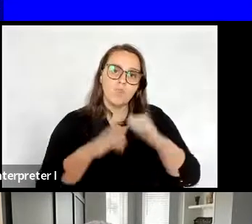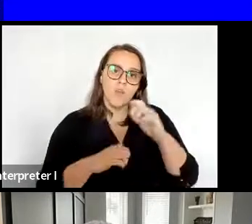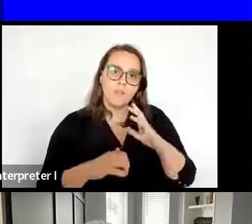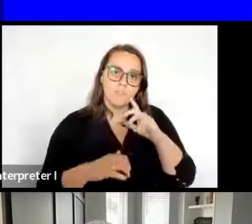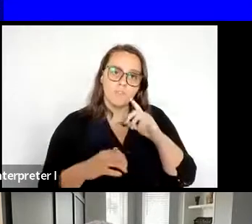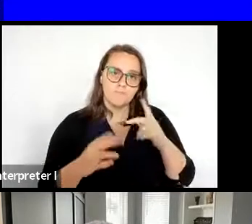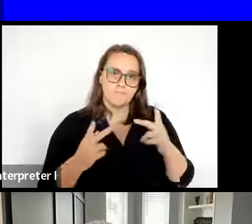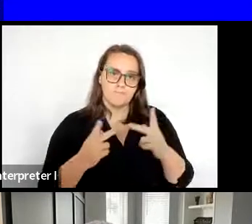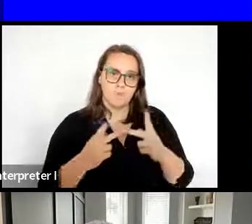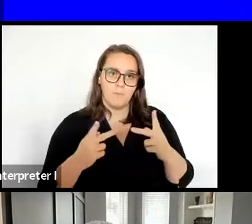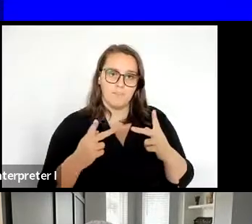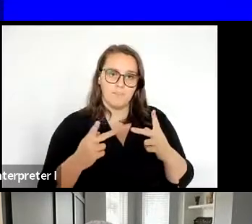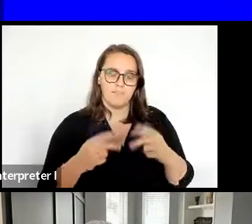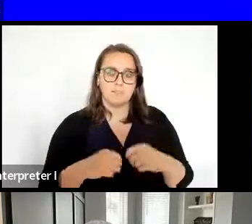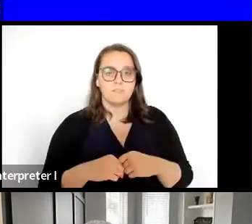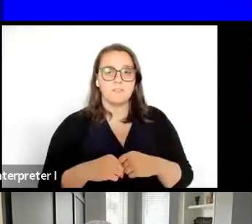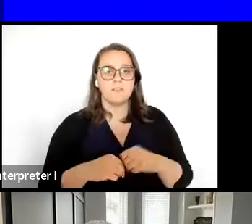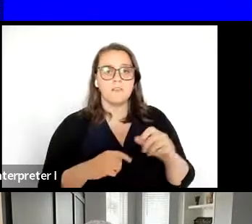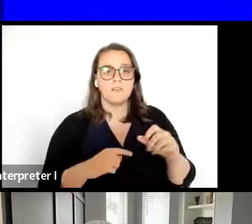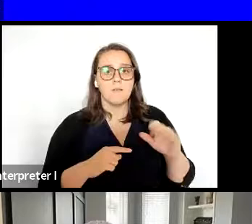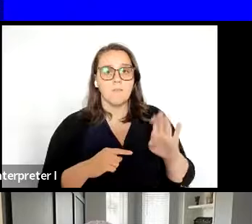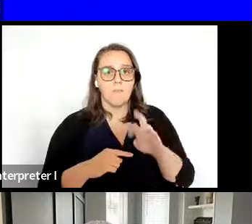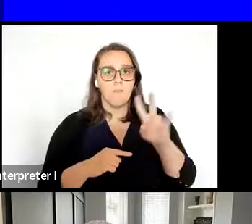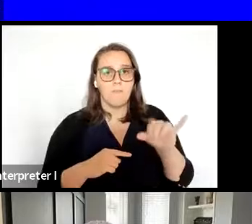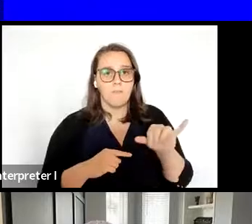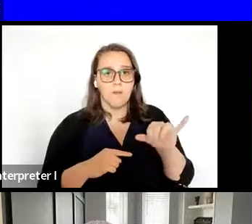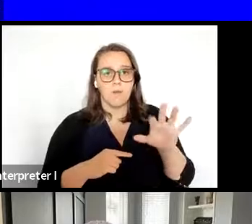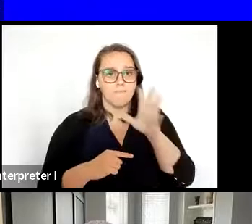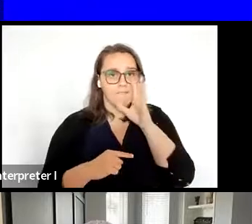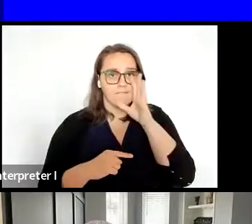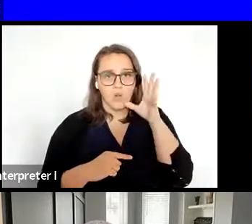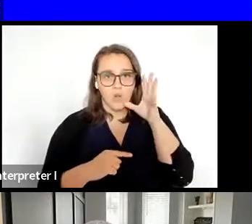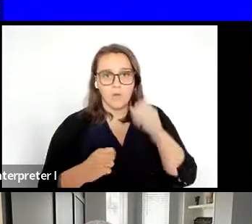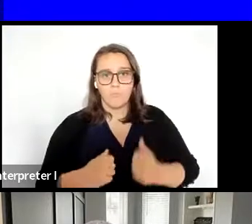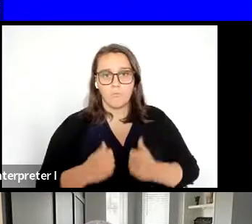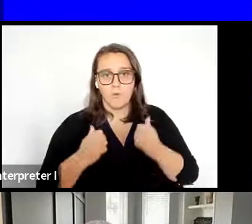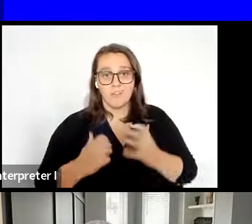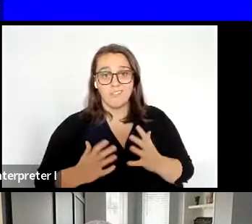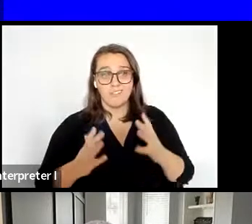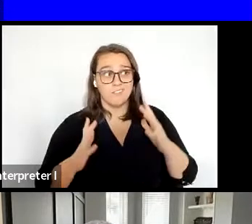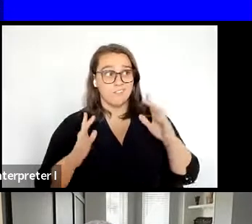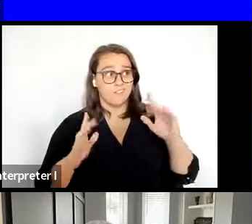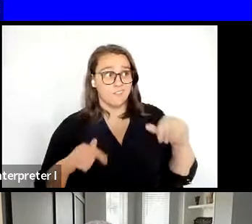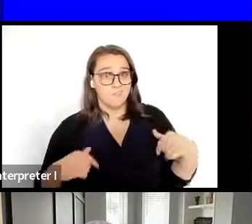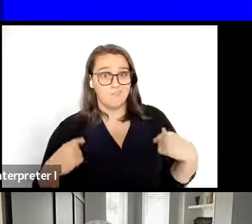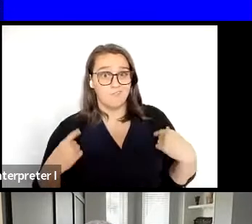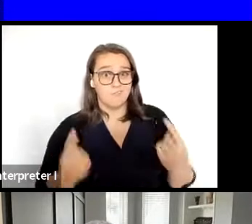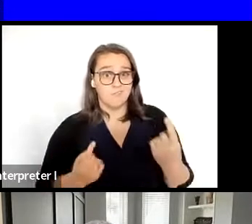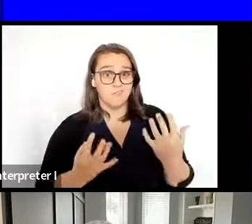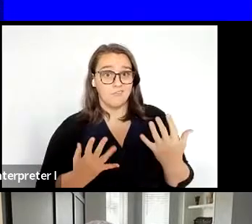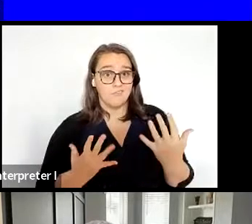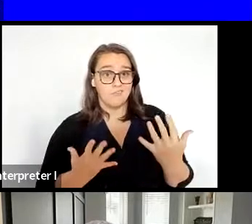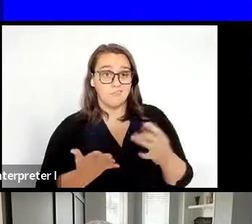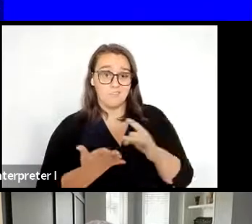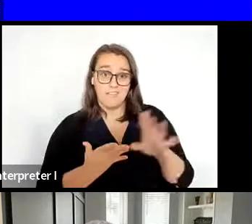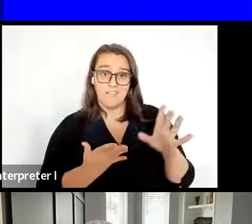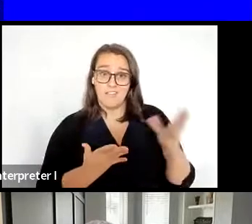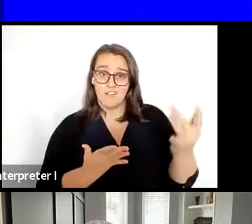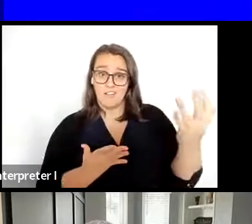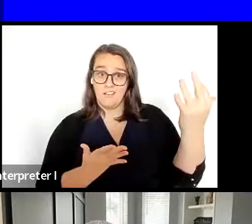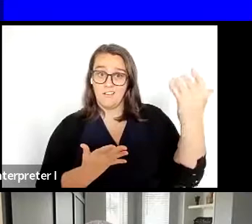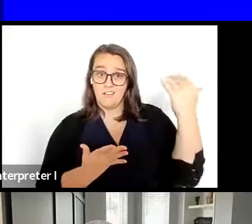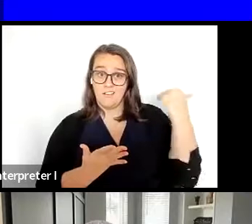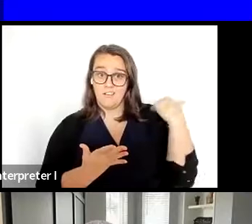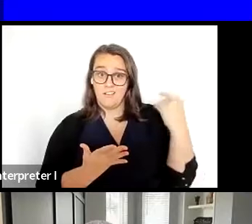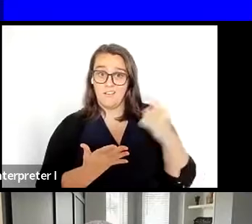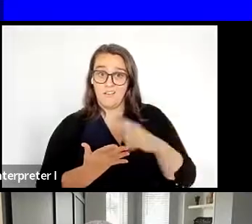know, Berry Farm residents have been displaced for a few years now. Even some of the prominent members